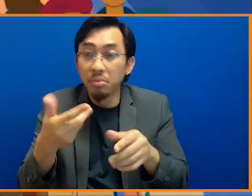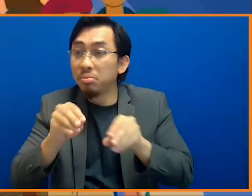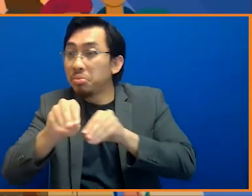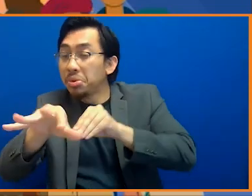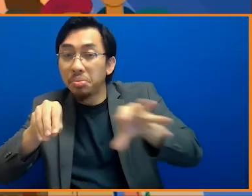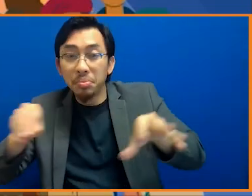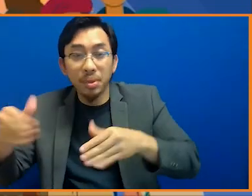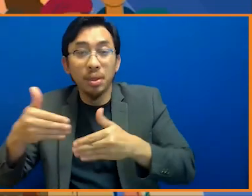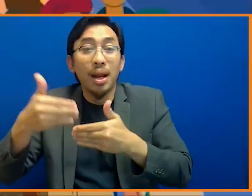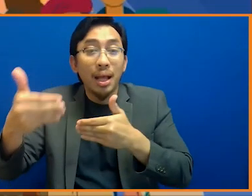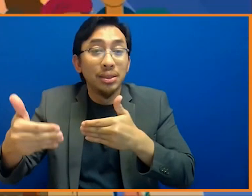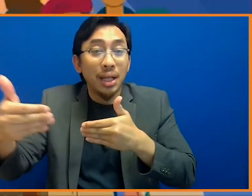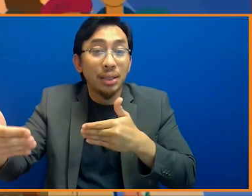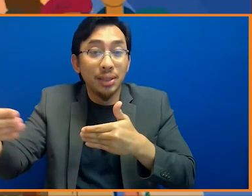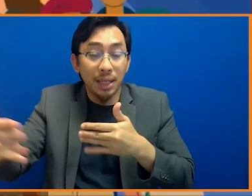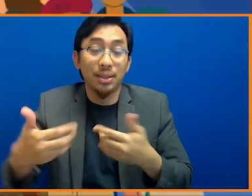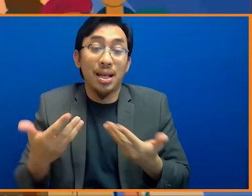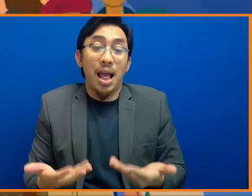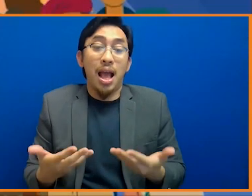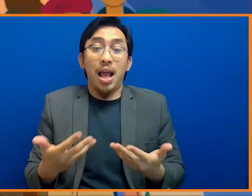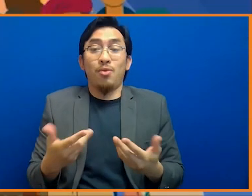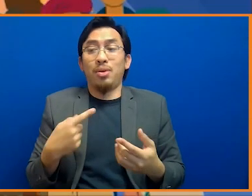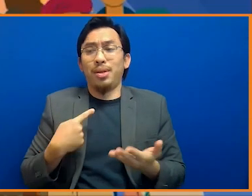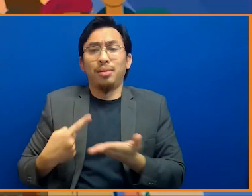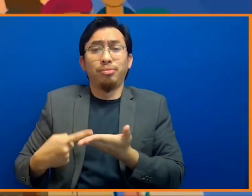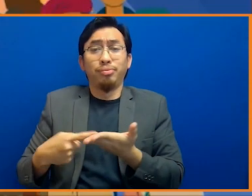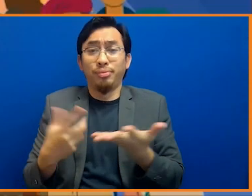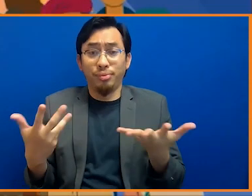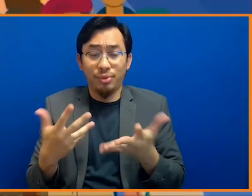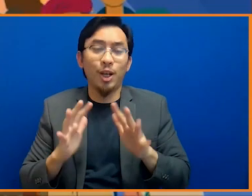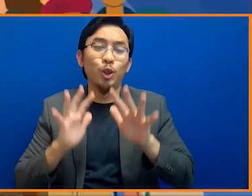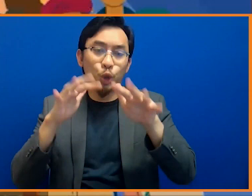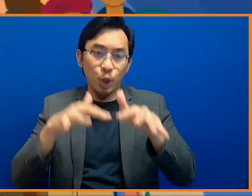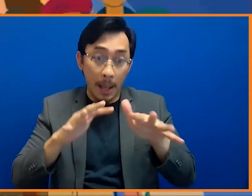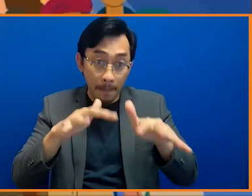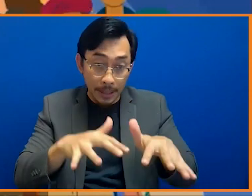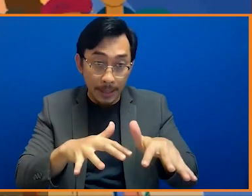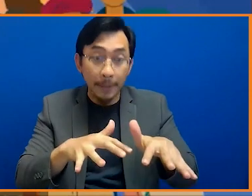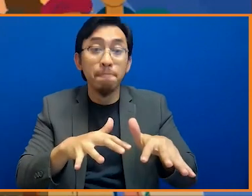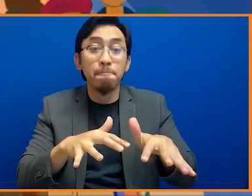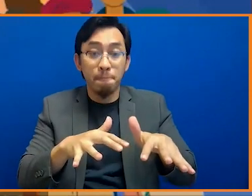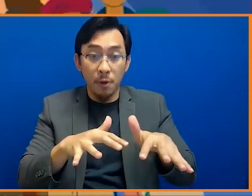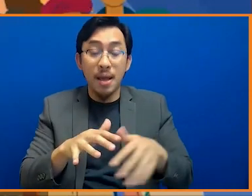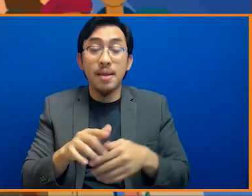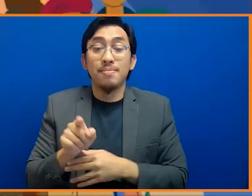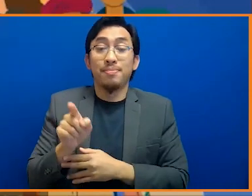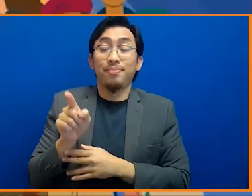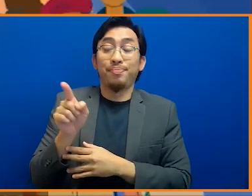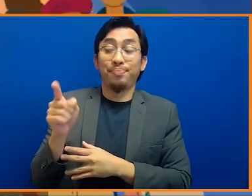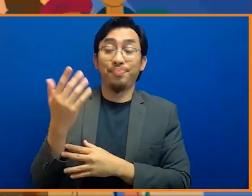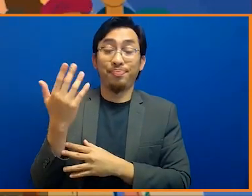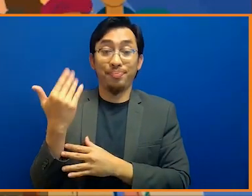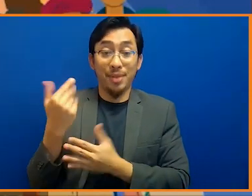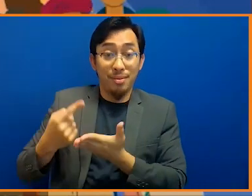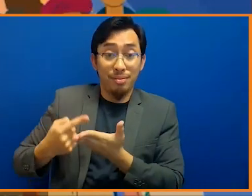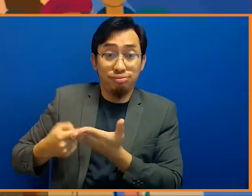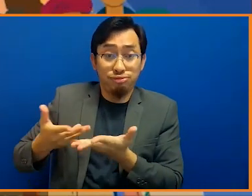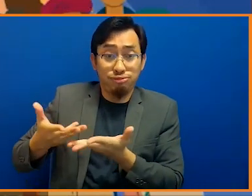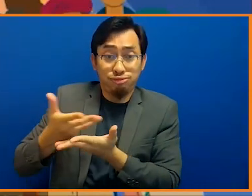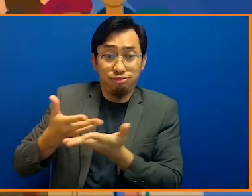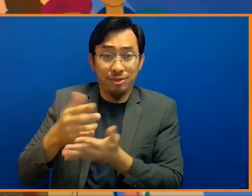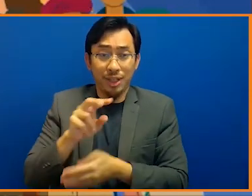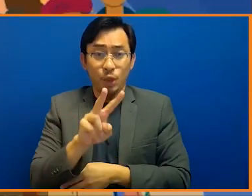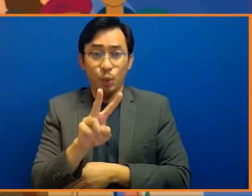we are talking about tsunami. Um, So based on this General Assembly meeting